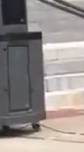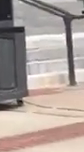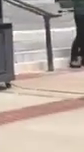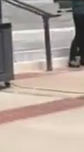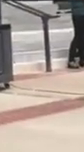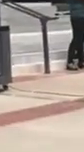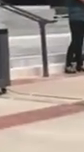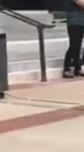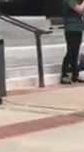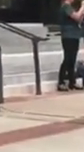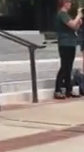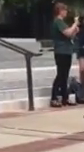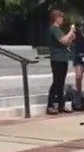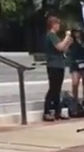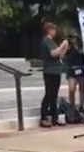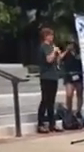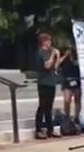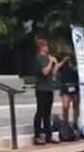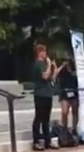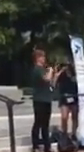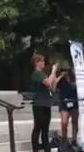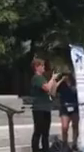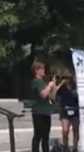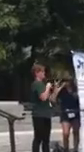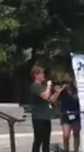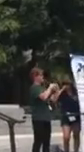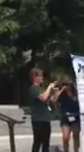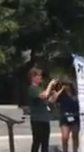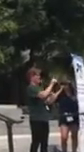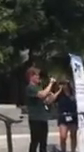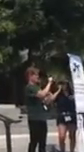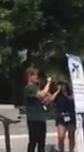of this amazing youth program called Danny.